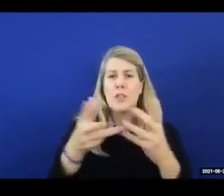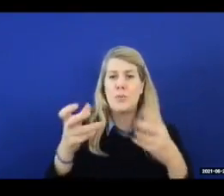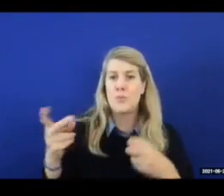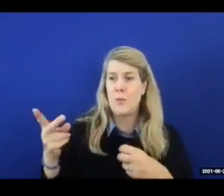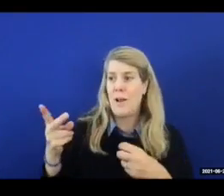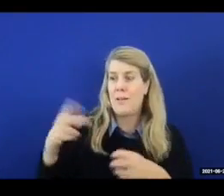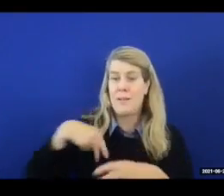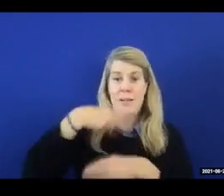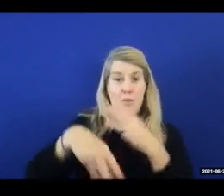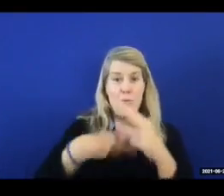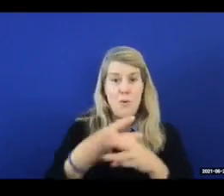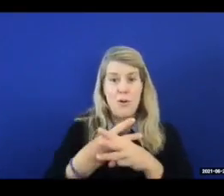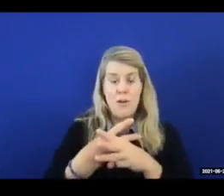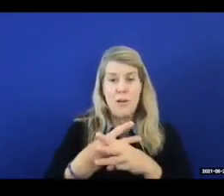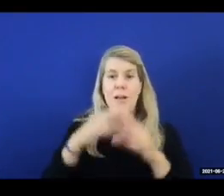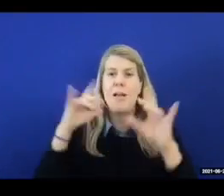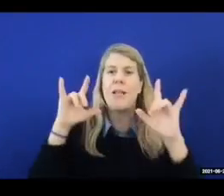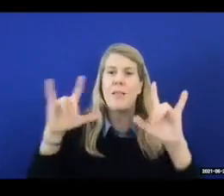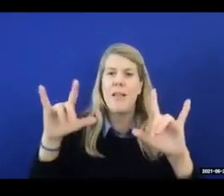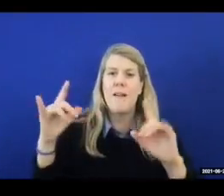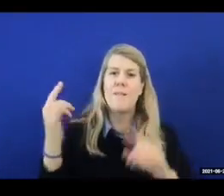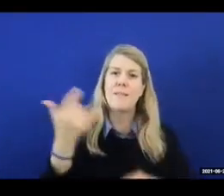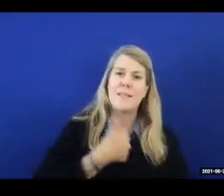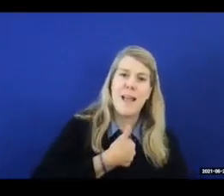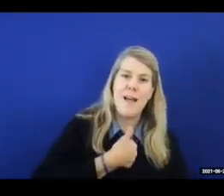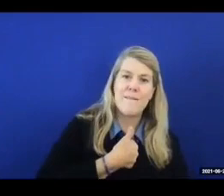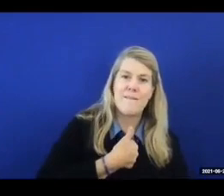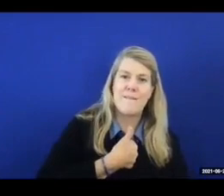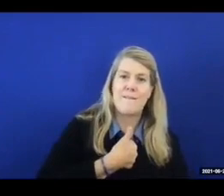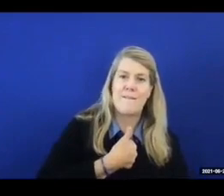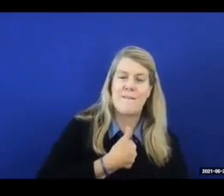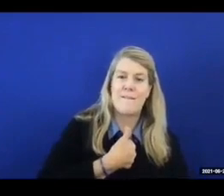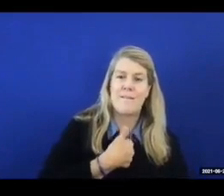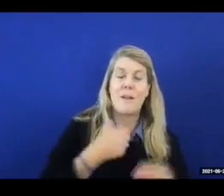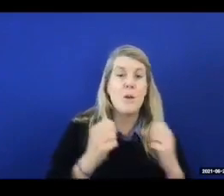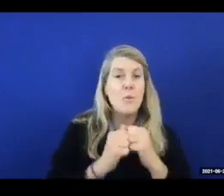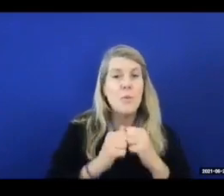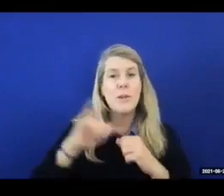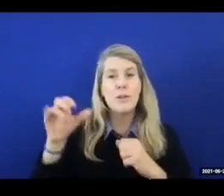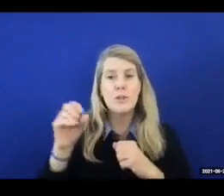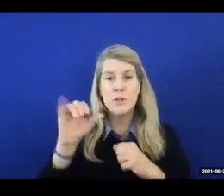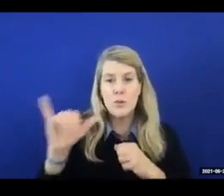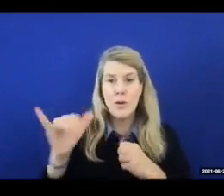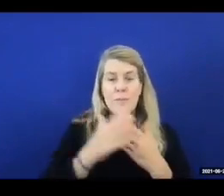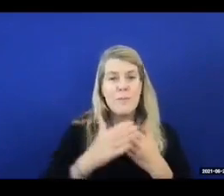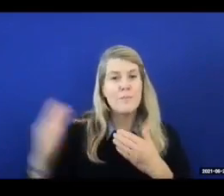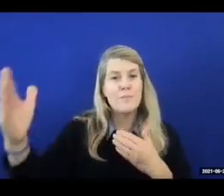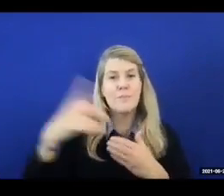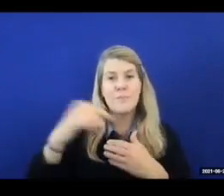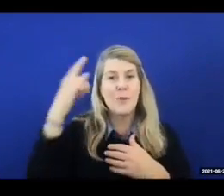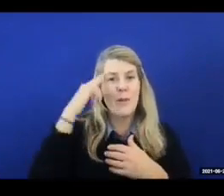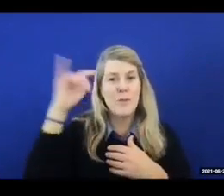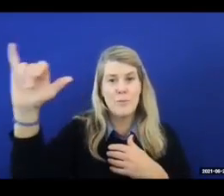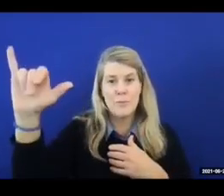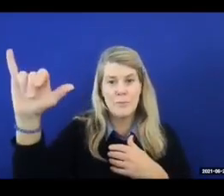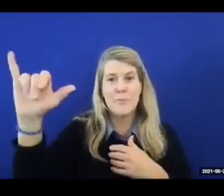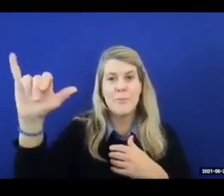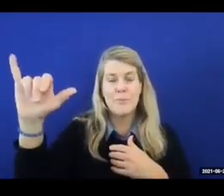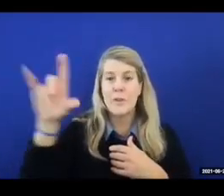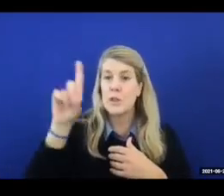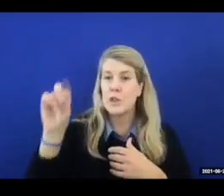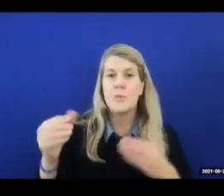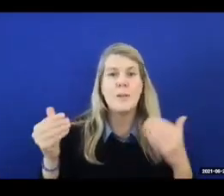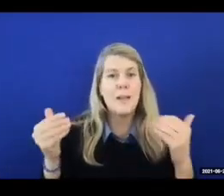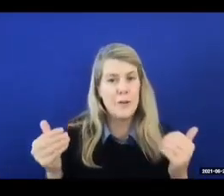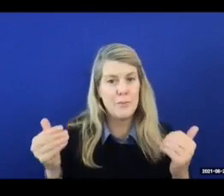today, and love yourself and those around you even more joyfully from this moment on and forevermore. Do it